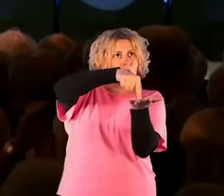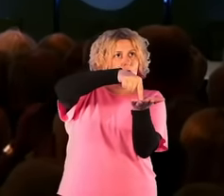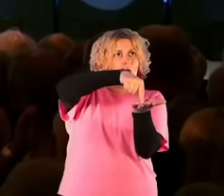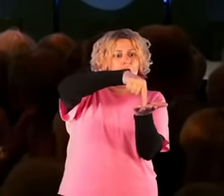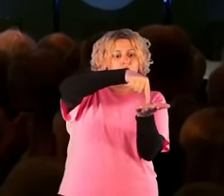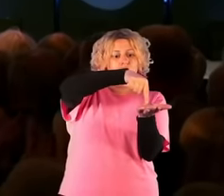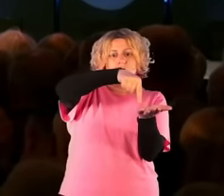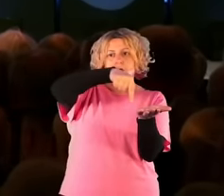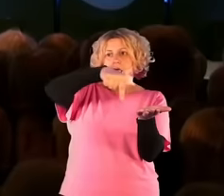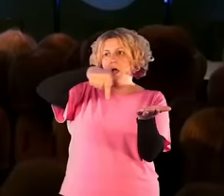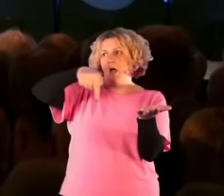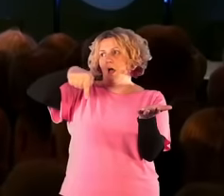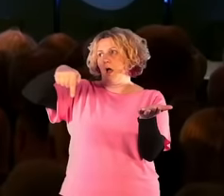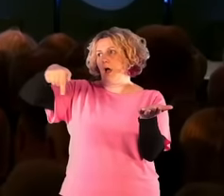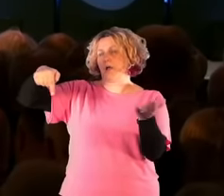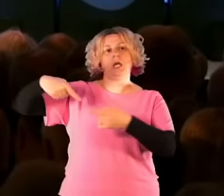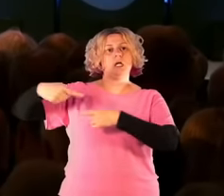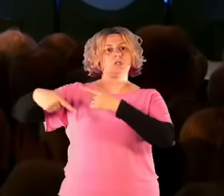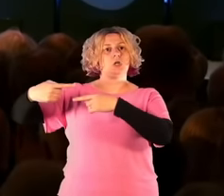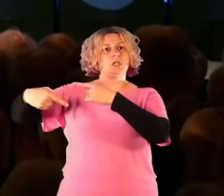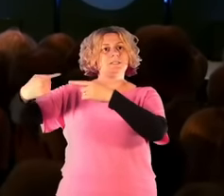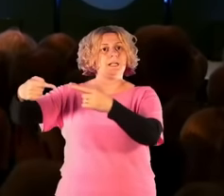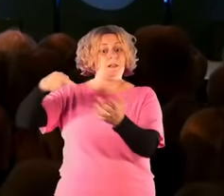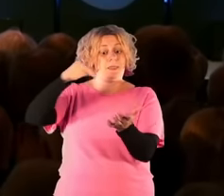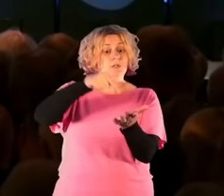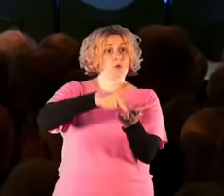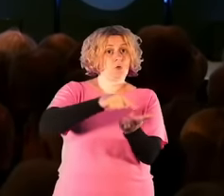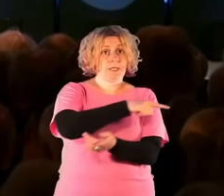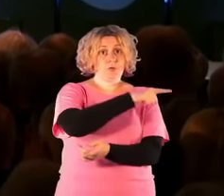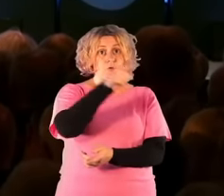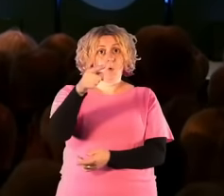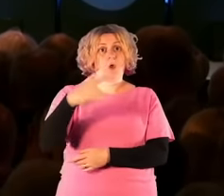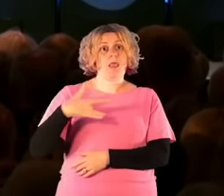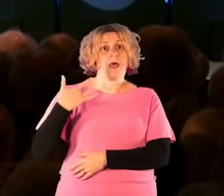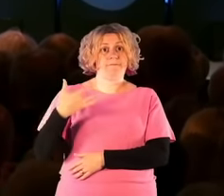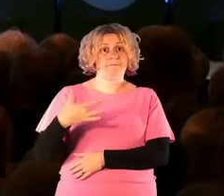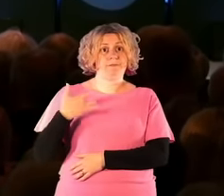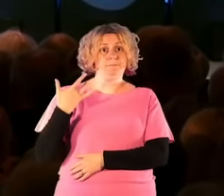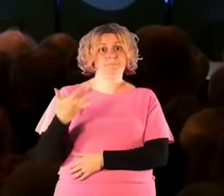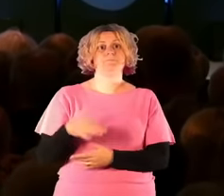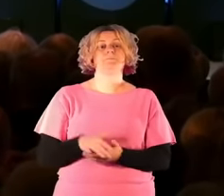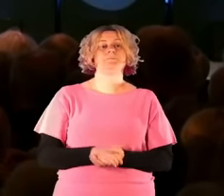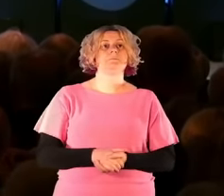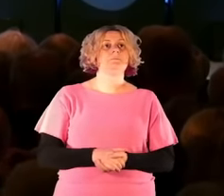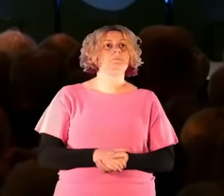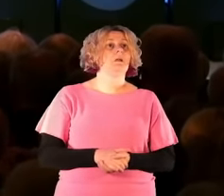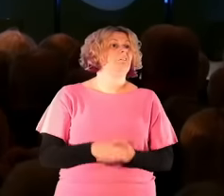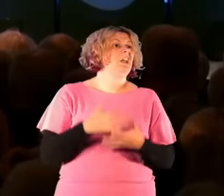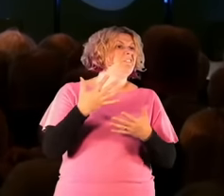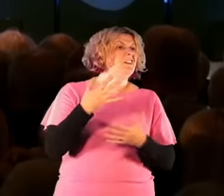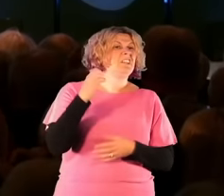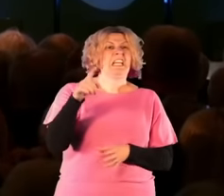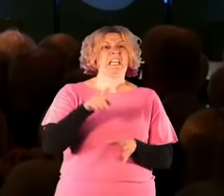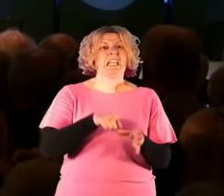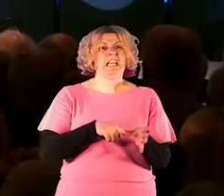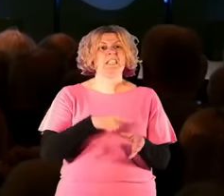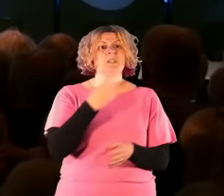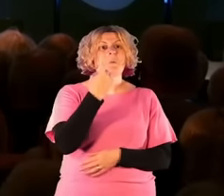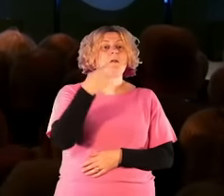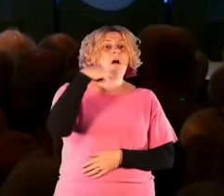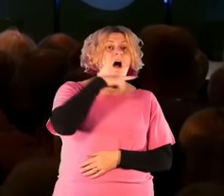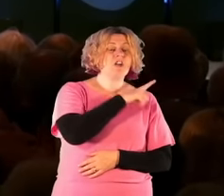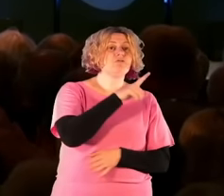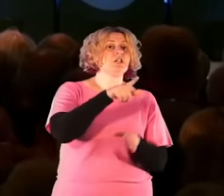on and on and on to eternity, that dot represents your life. Whether it's 50 years or 100 years, whatever it